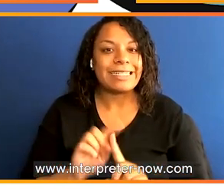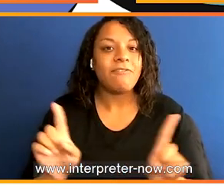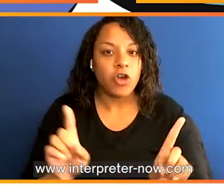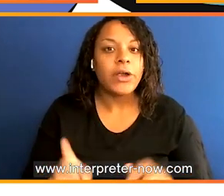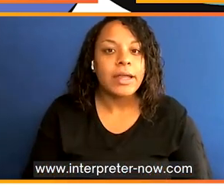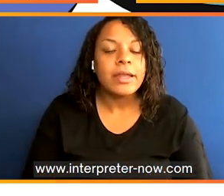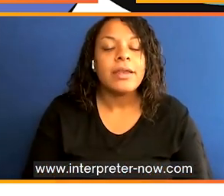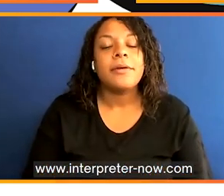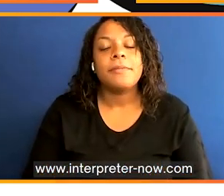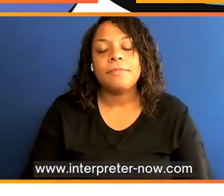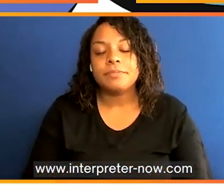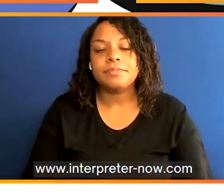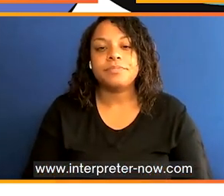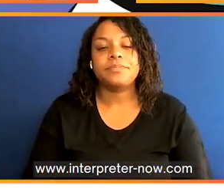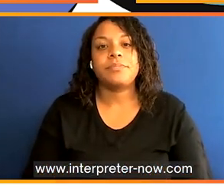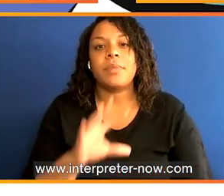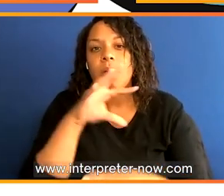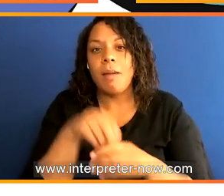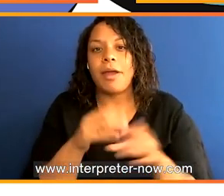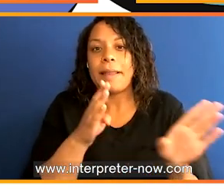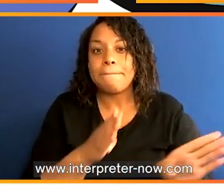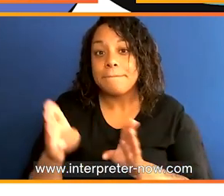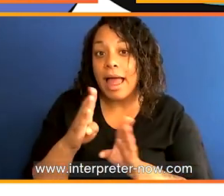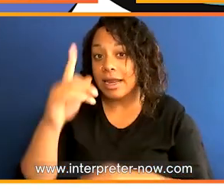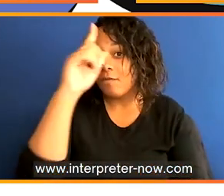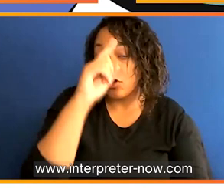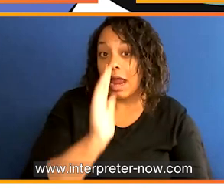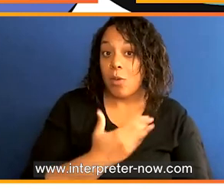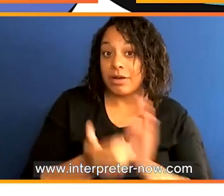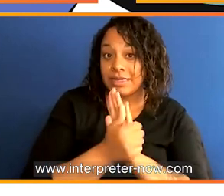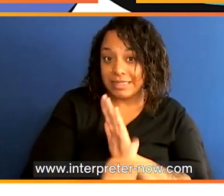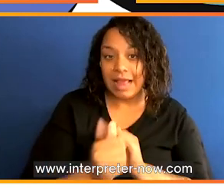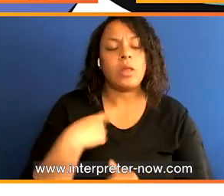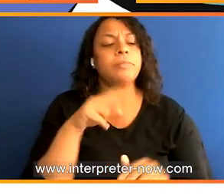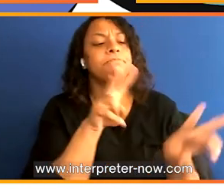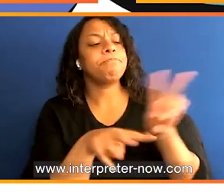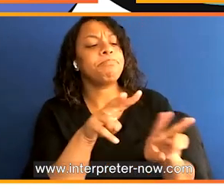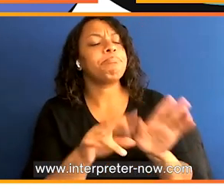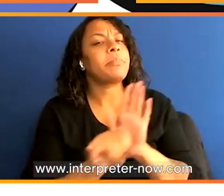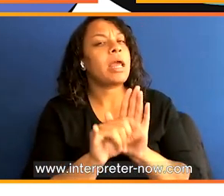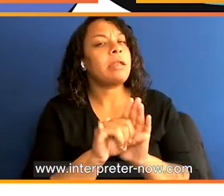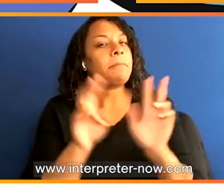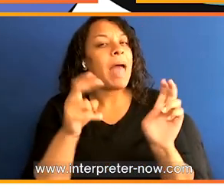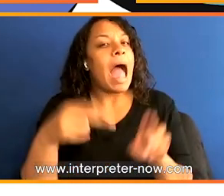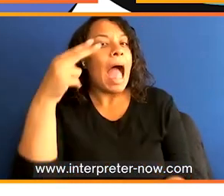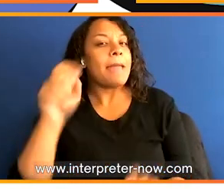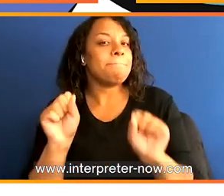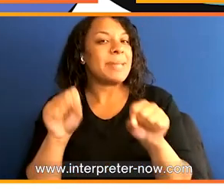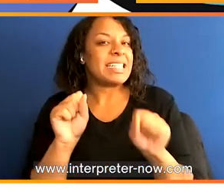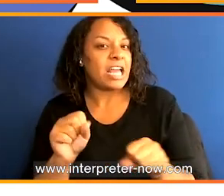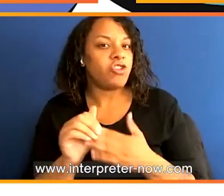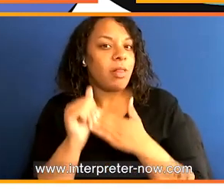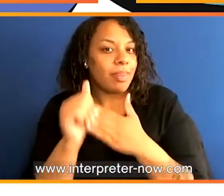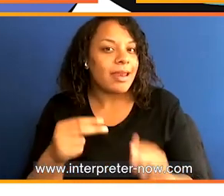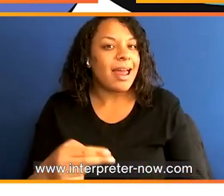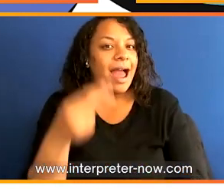in that, you know, part of this planning process for talent, we would identify high potential leaders or high potential people, and then they